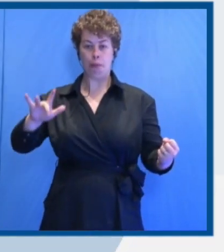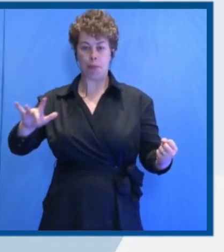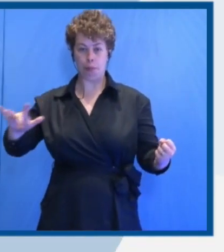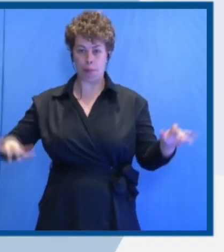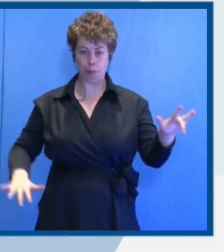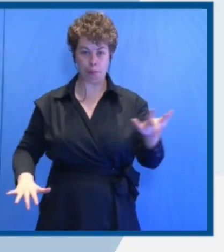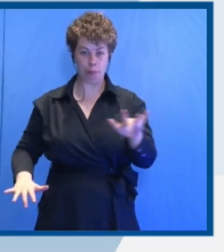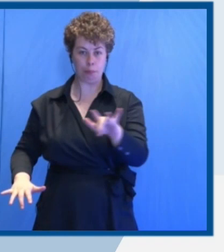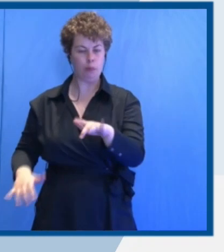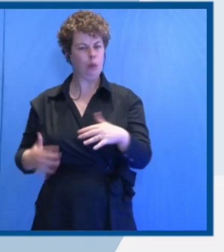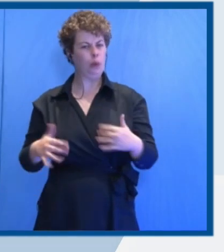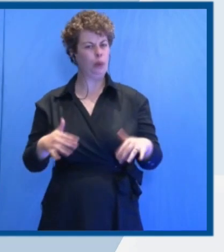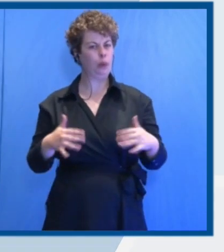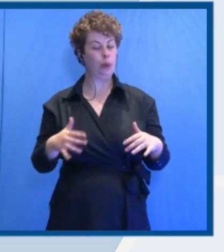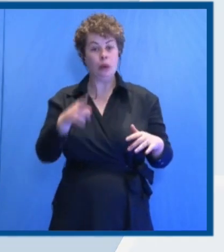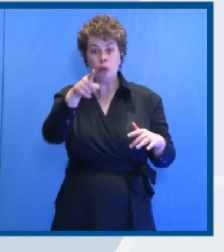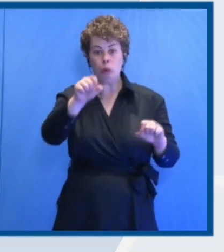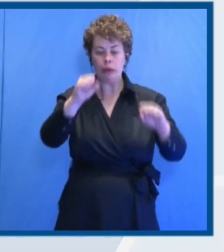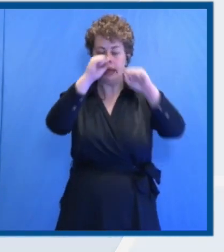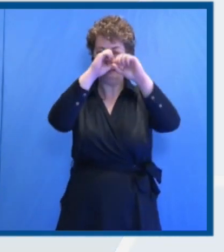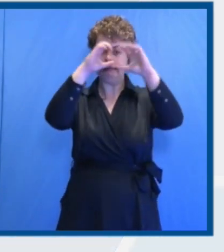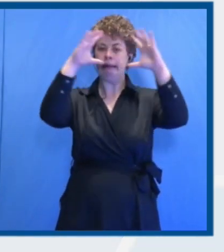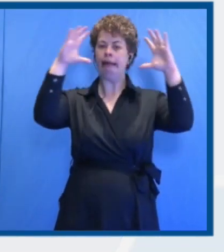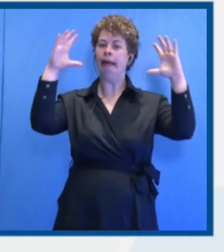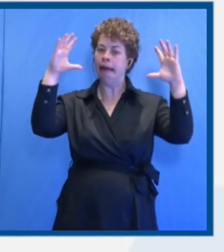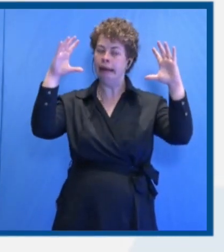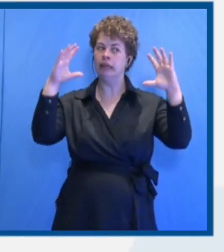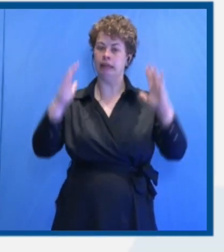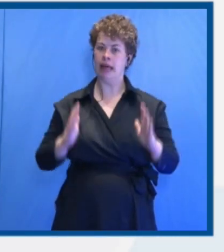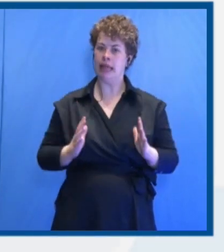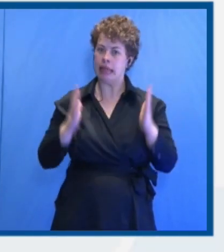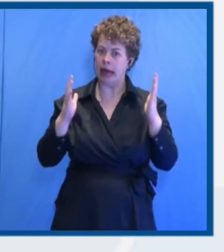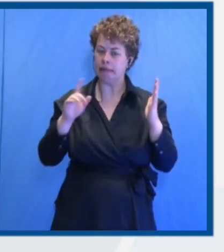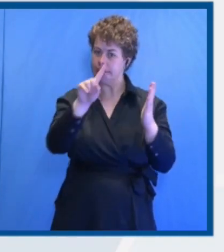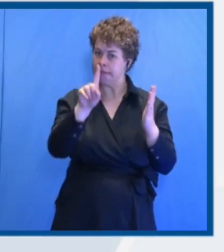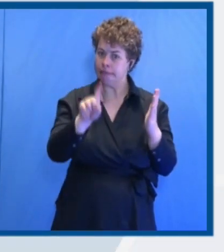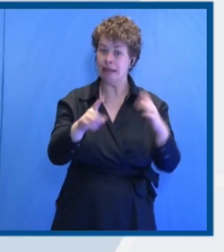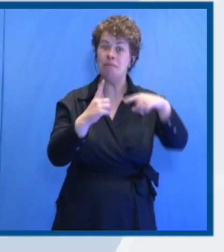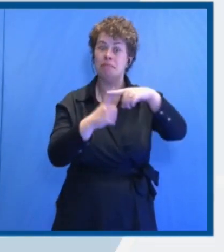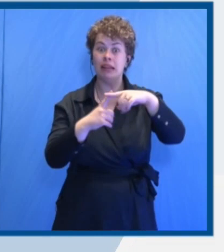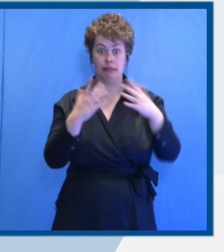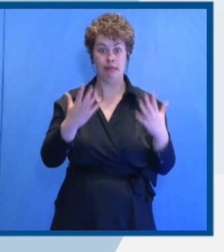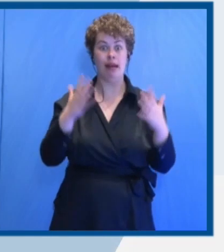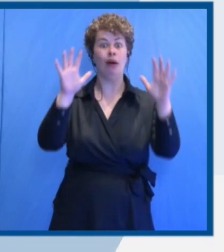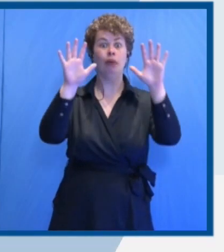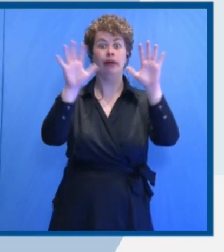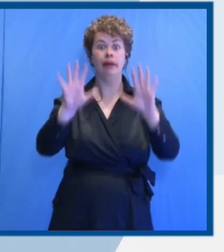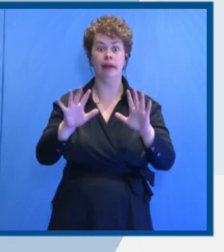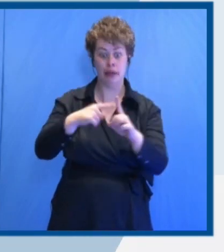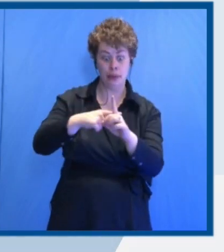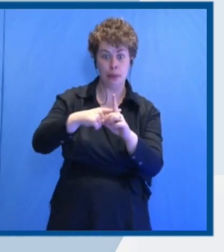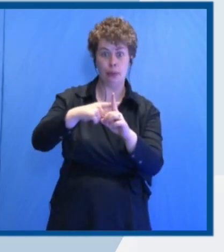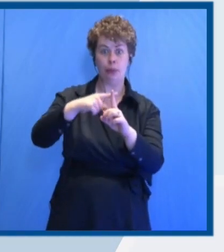can be undermined by the increasing threats of climate change. However, this is